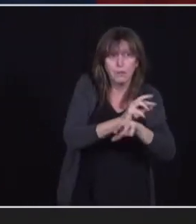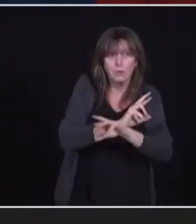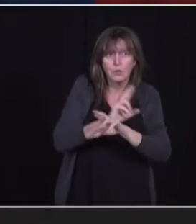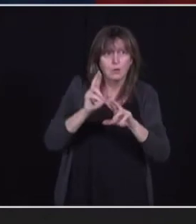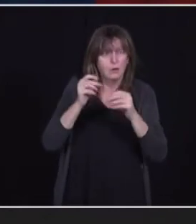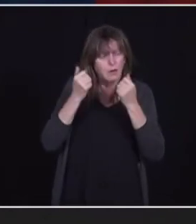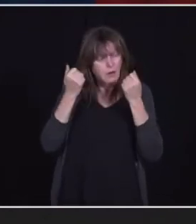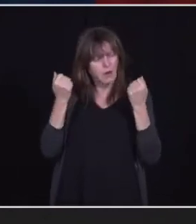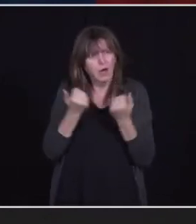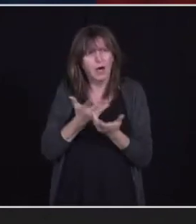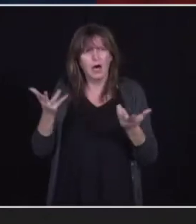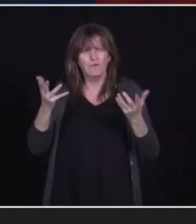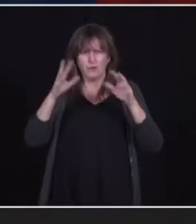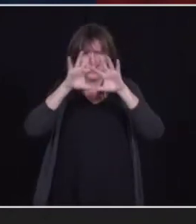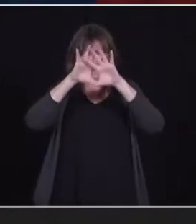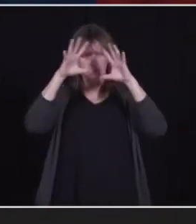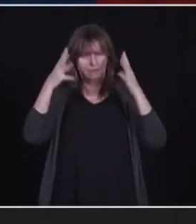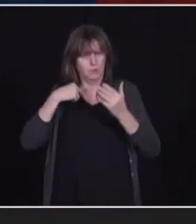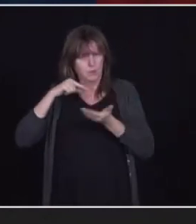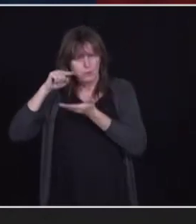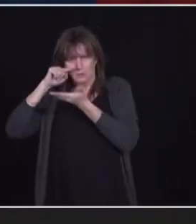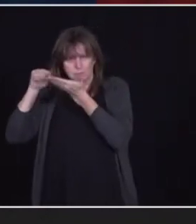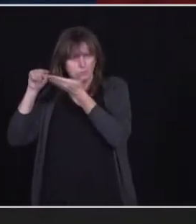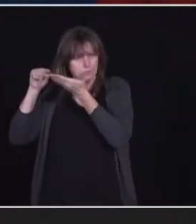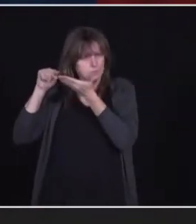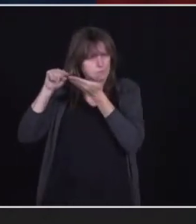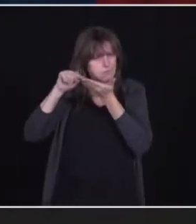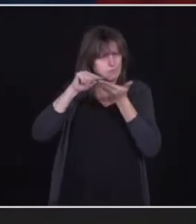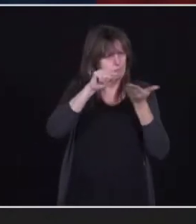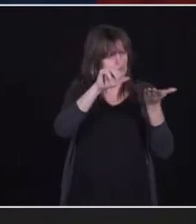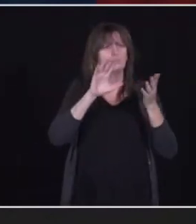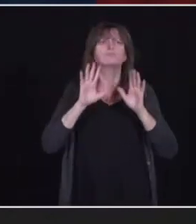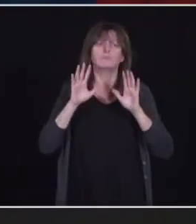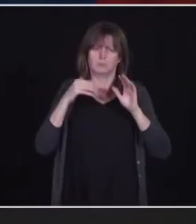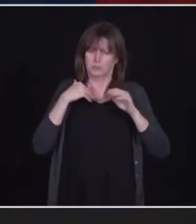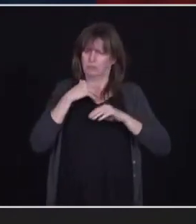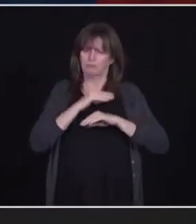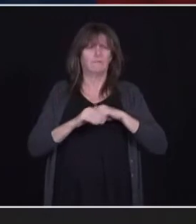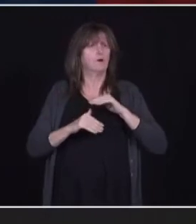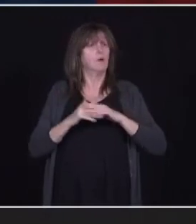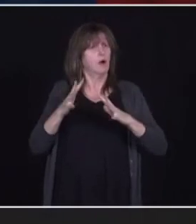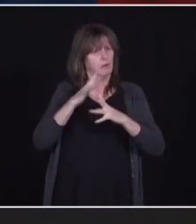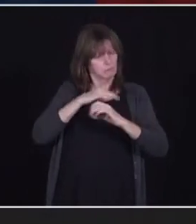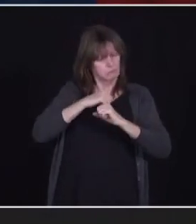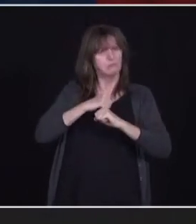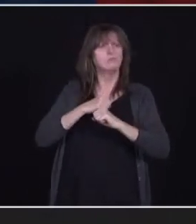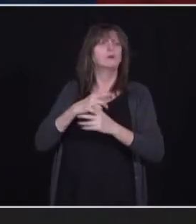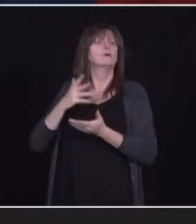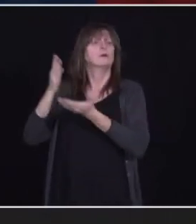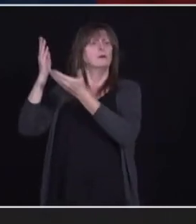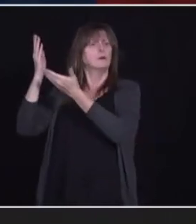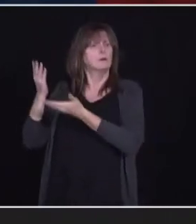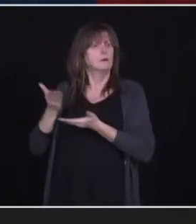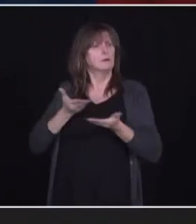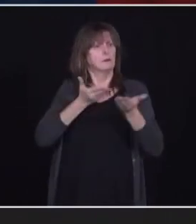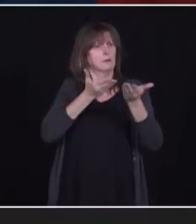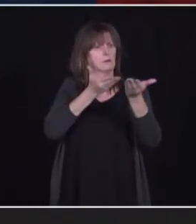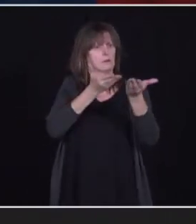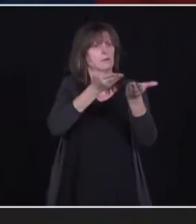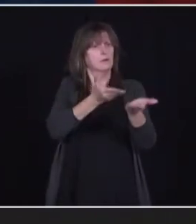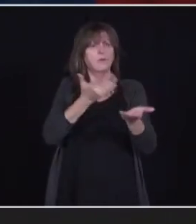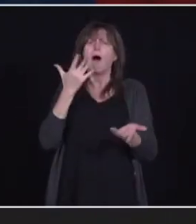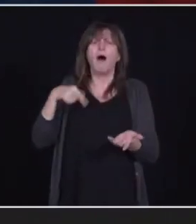that they are. The sites where the vaccines are going, they're used to handling controlled substances. They're used to providing an appropriate